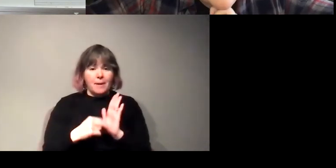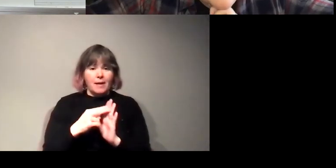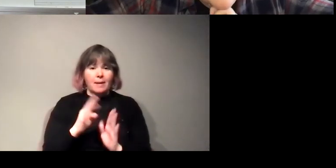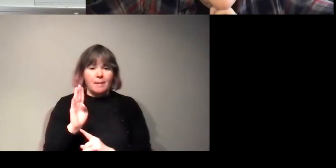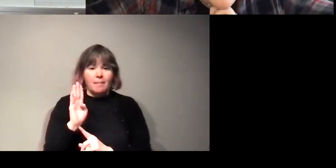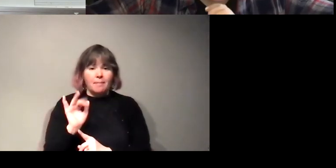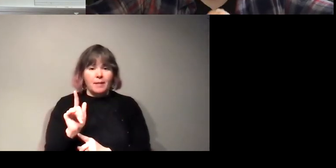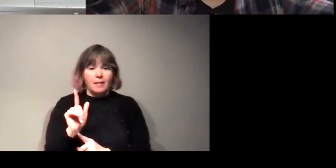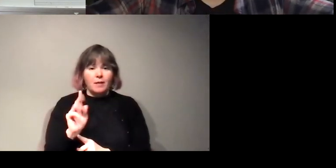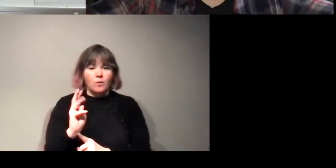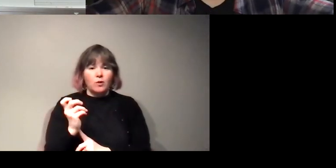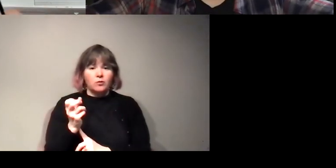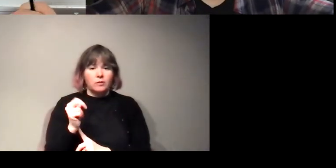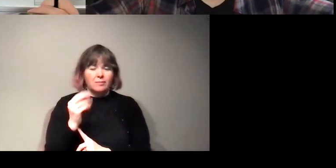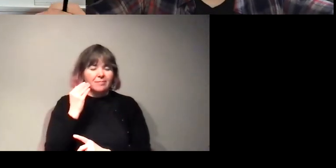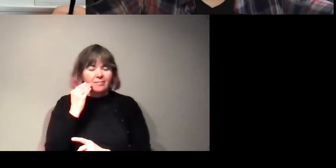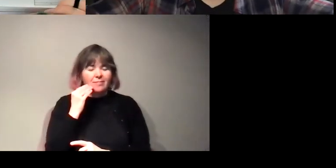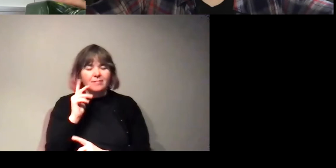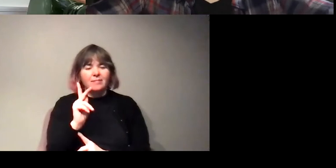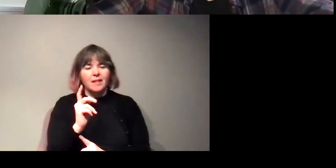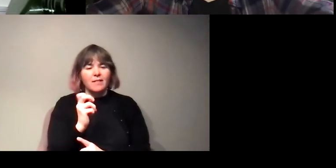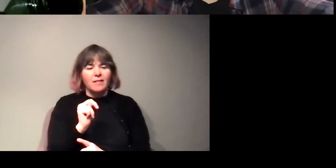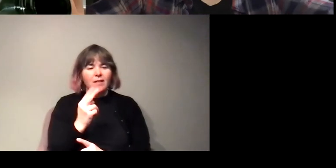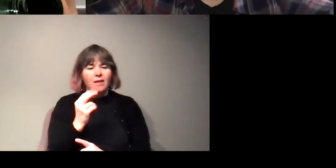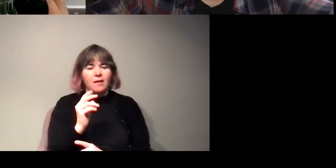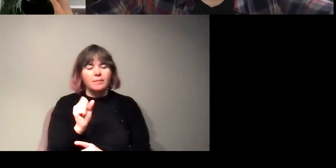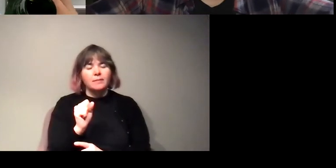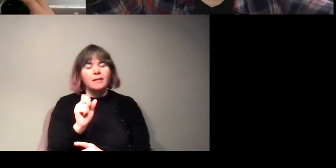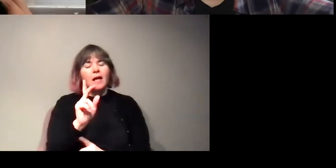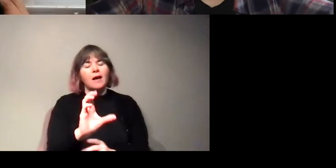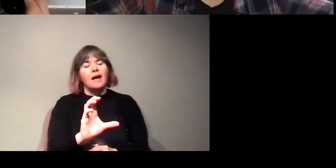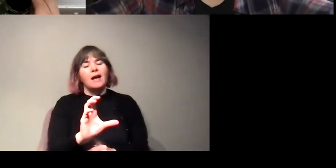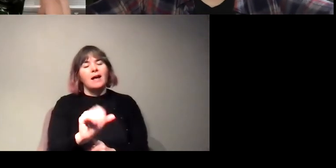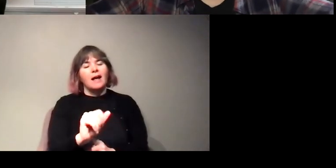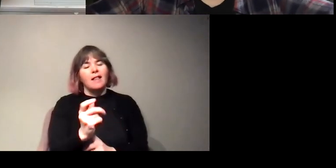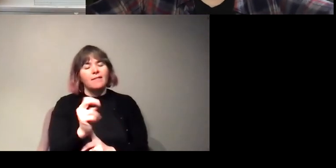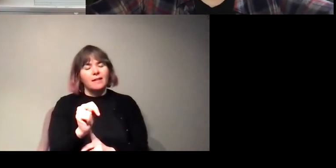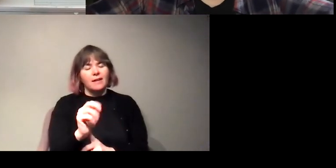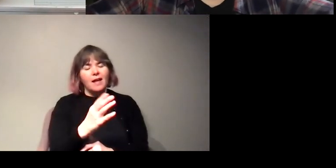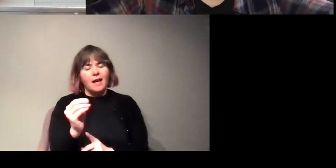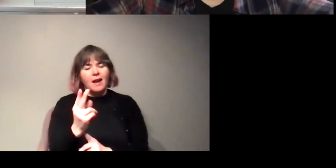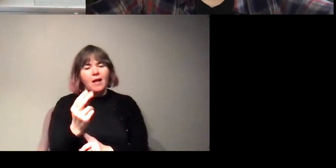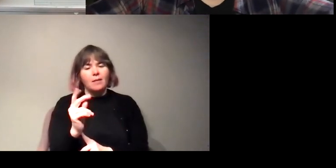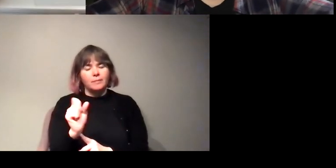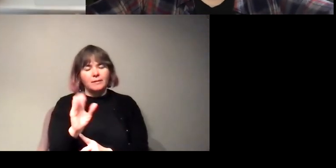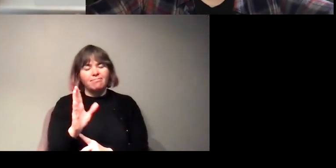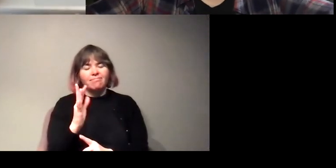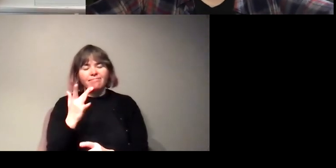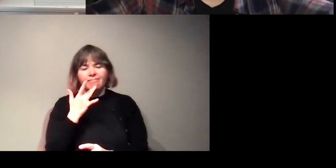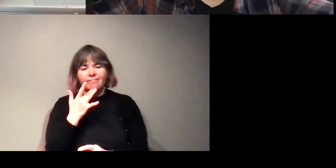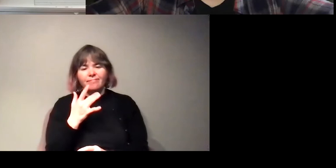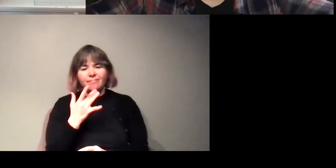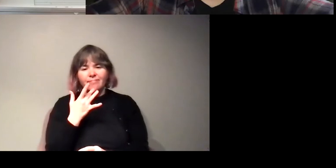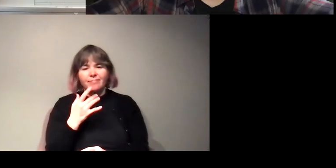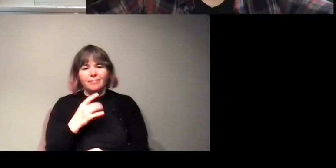famously Bill Watterson, who did Calvin and Hobbes, this is the type of paintbrushes he used to ink. Let's see. You see that?